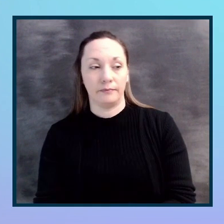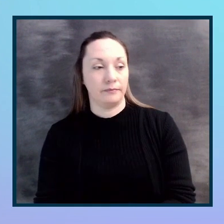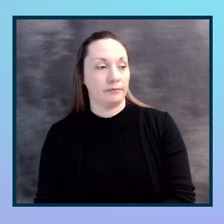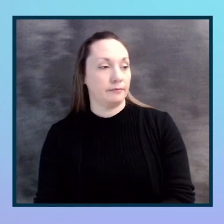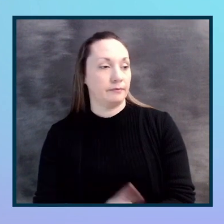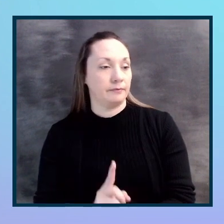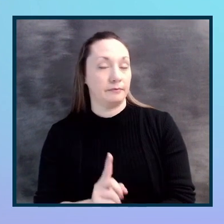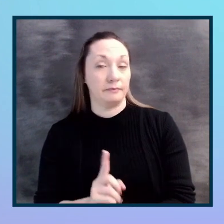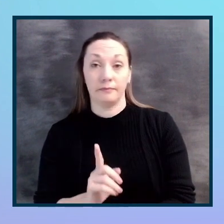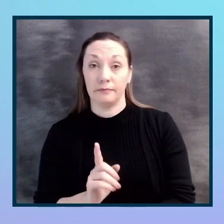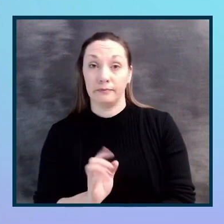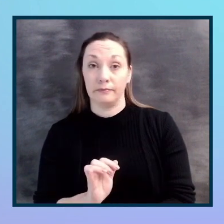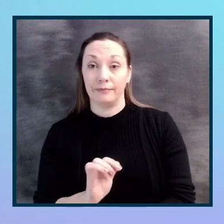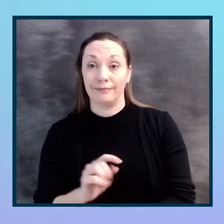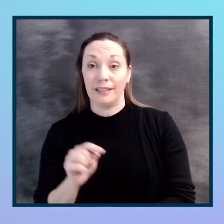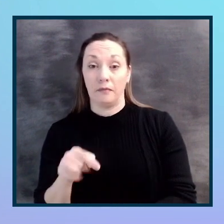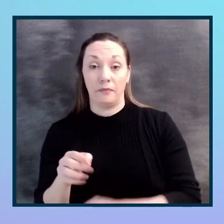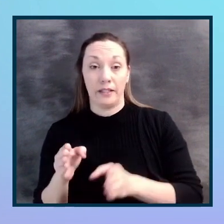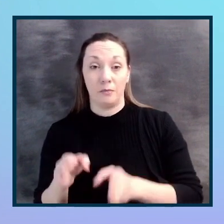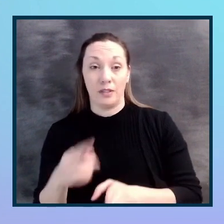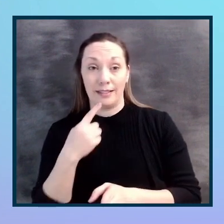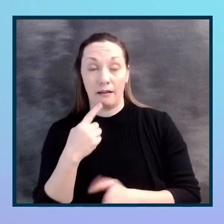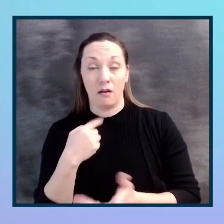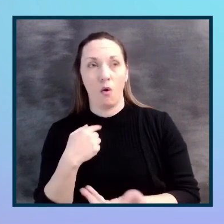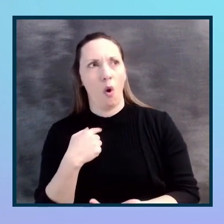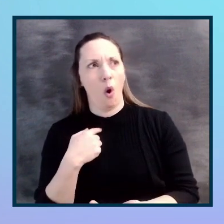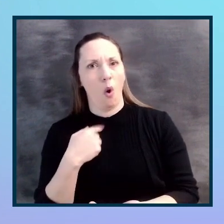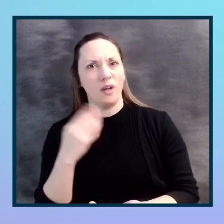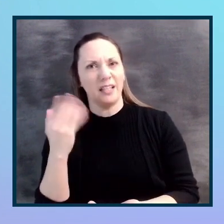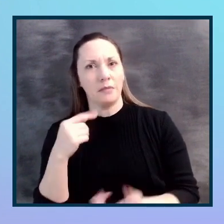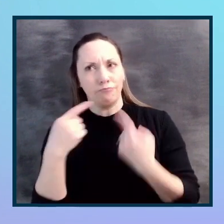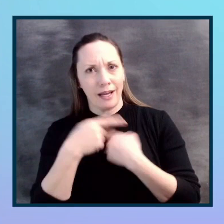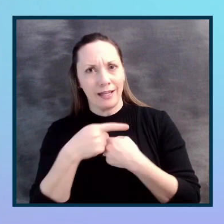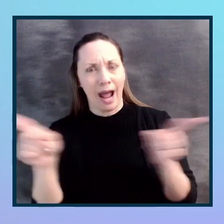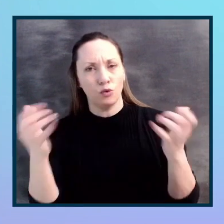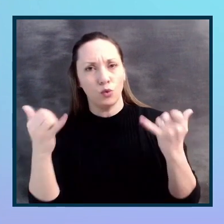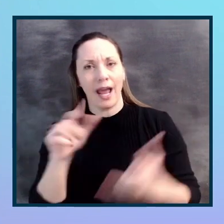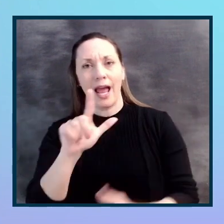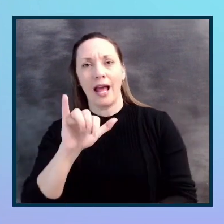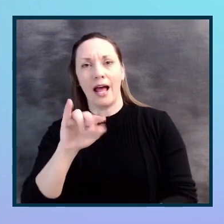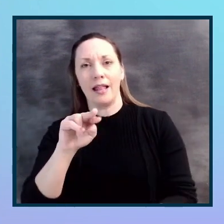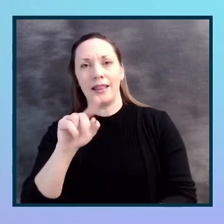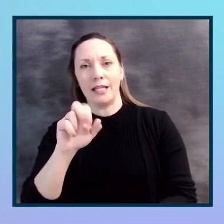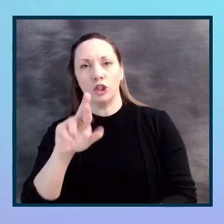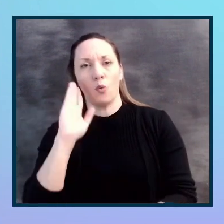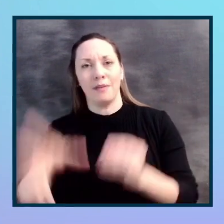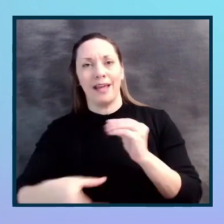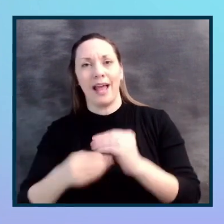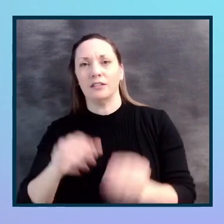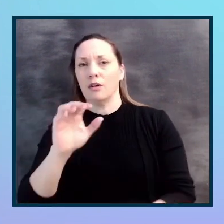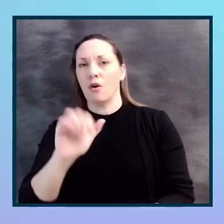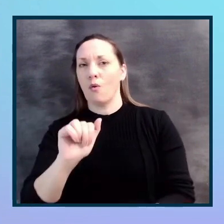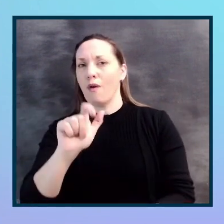All right, and this person said, it looks like it was just announced today that linter is going to be added to Axe